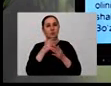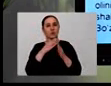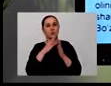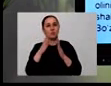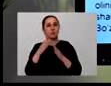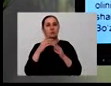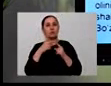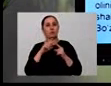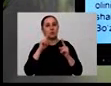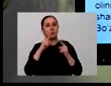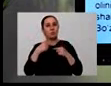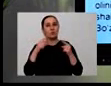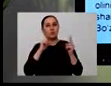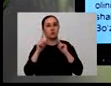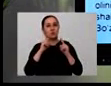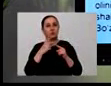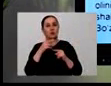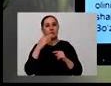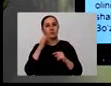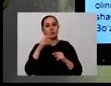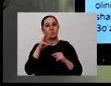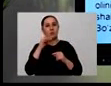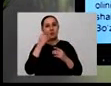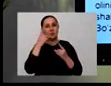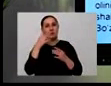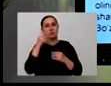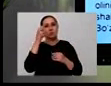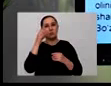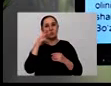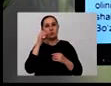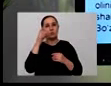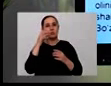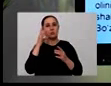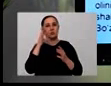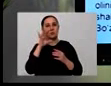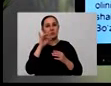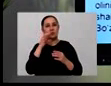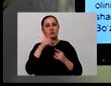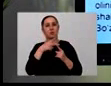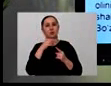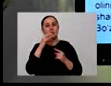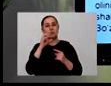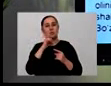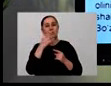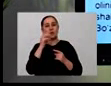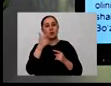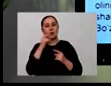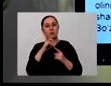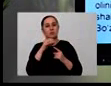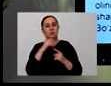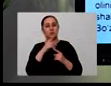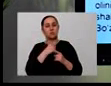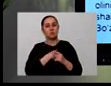uyushtirilgan turli majlislarda fitratni millatchi, turkparast, islomparast, hatto g'arbning josusi